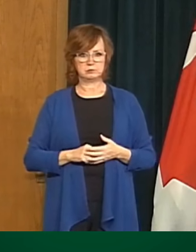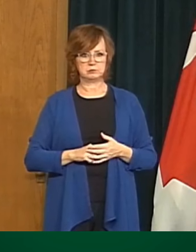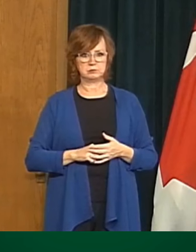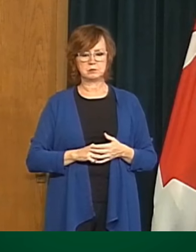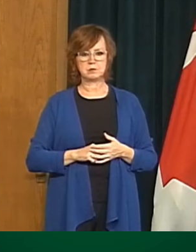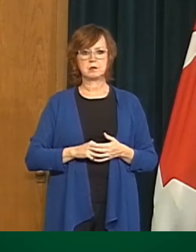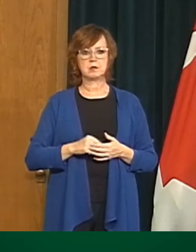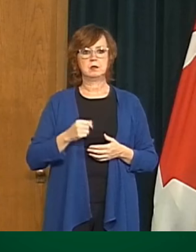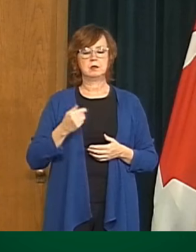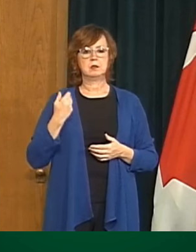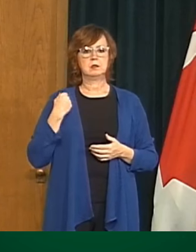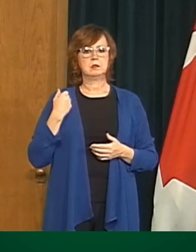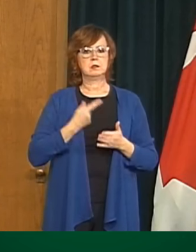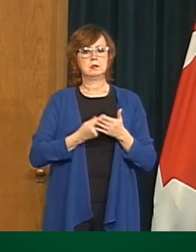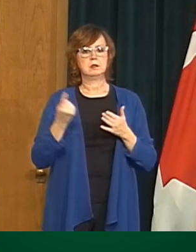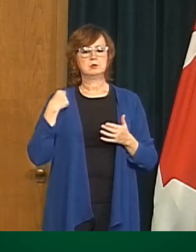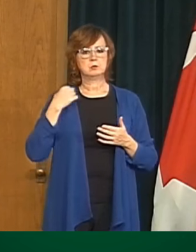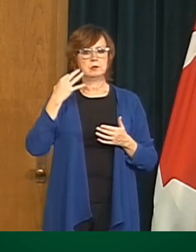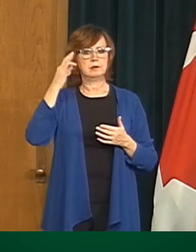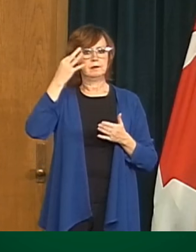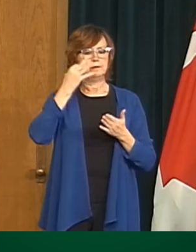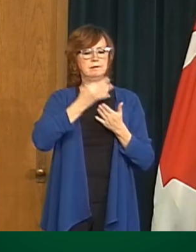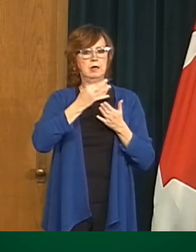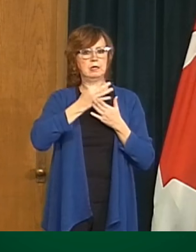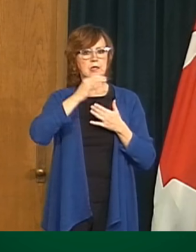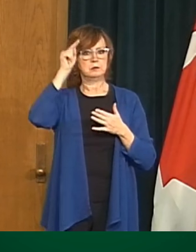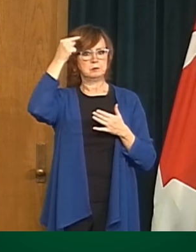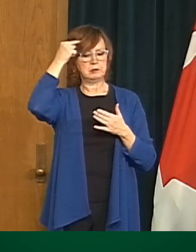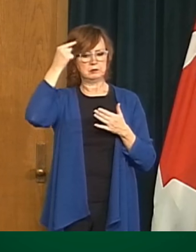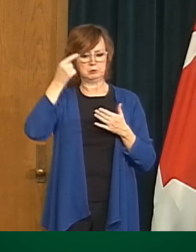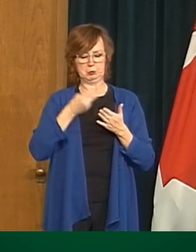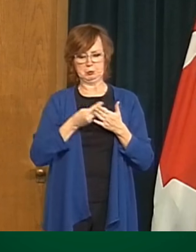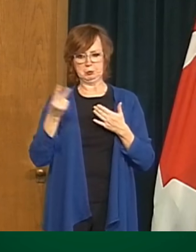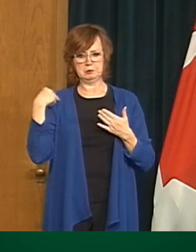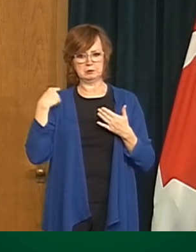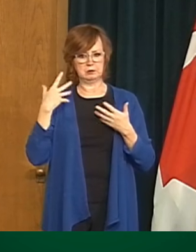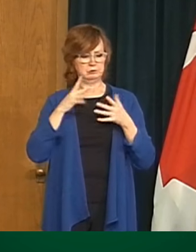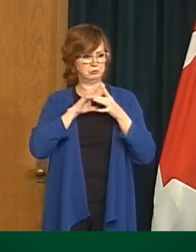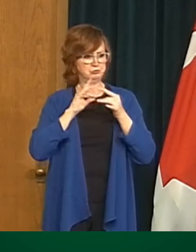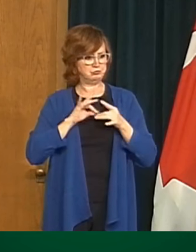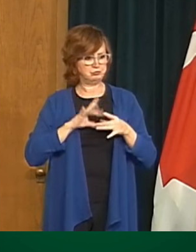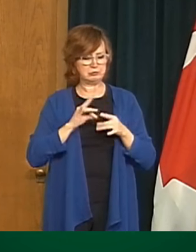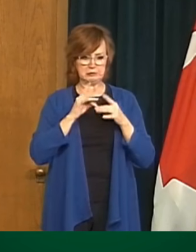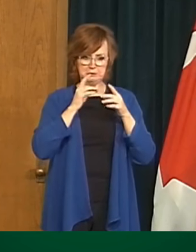minister outlined 2 weeks ago. So I guess what I'm asking is